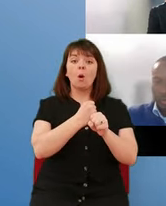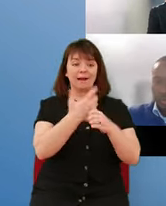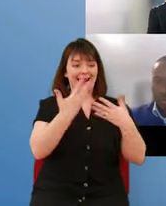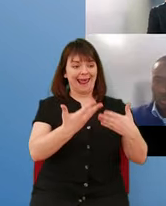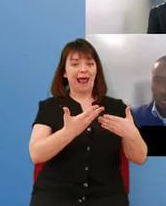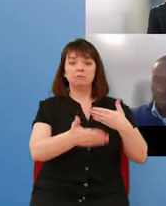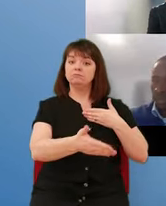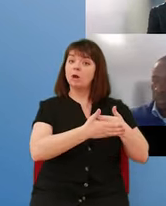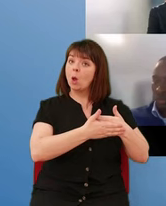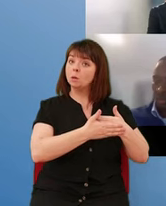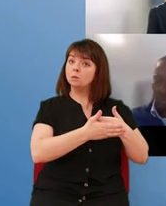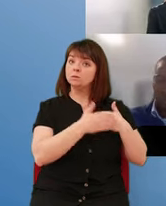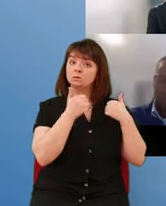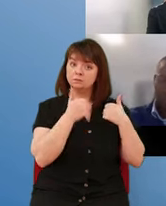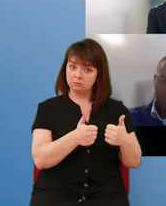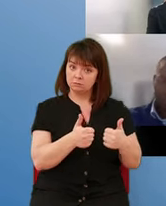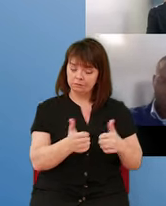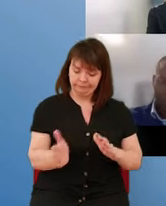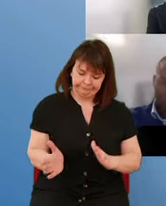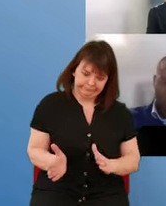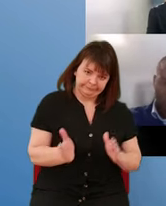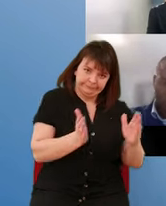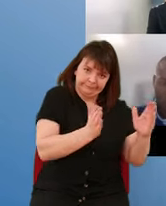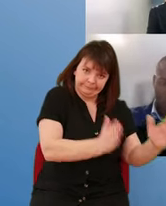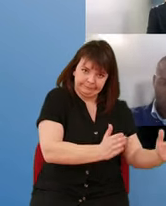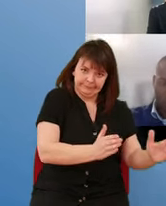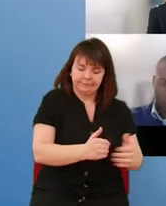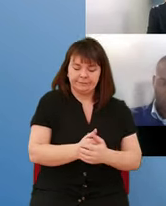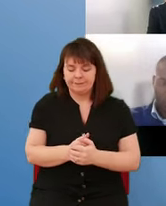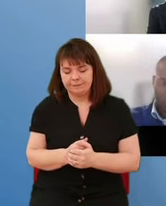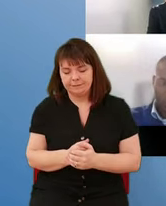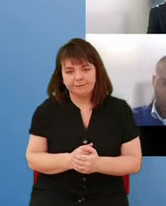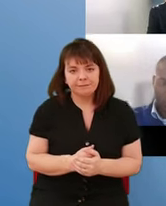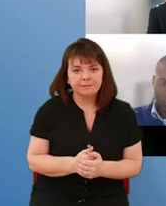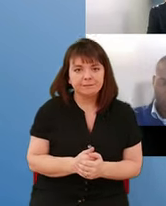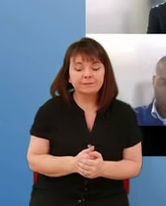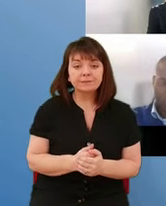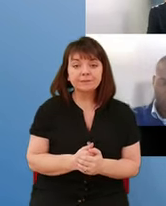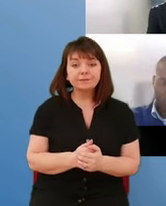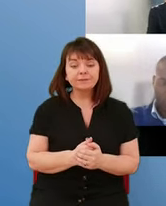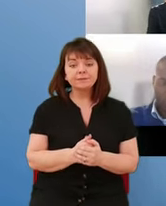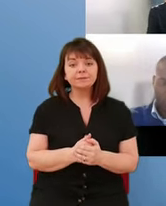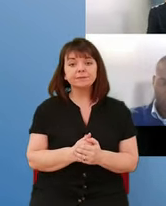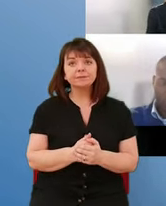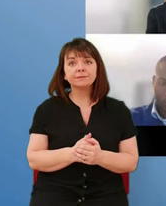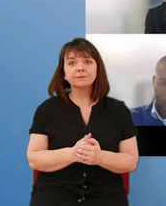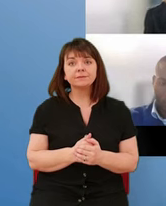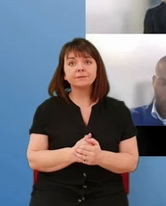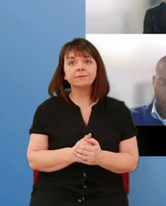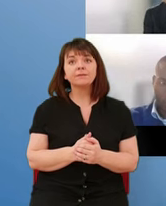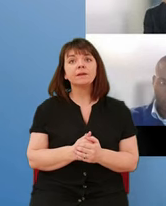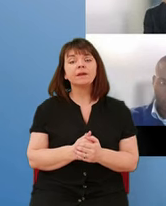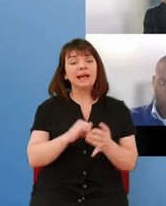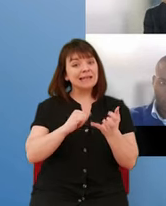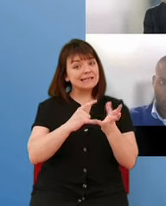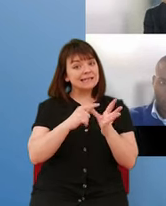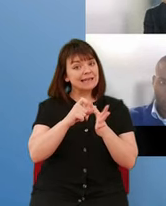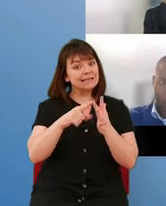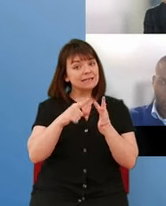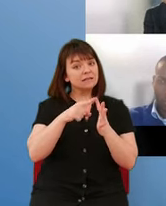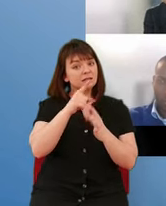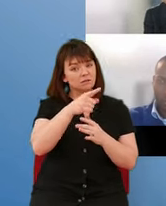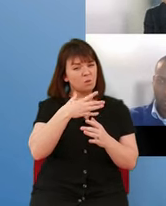Moving swiftly on to the risk register then. Sadie, do you want to just highlight anything before we open to questions?